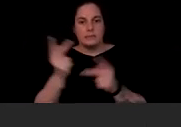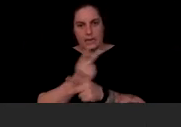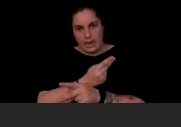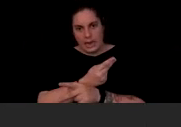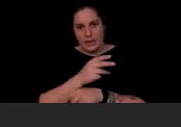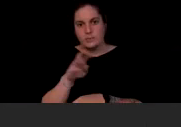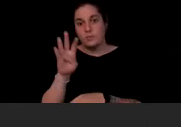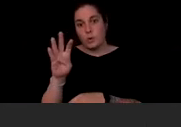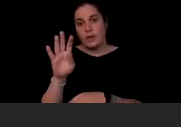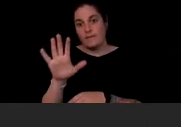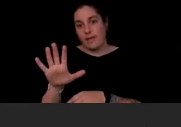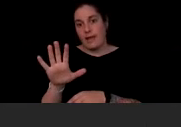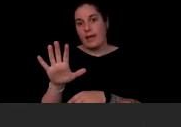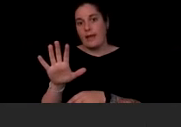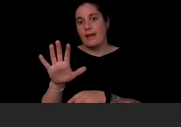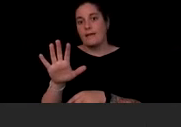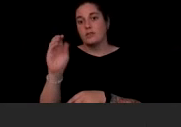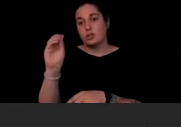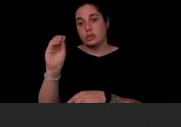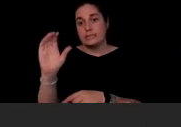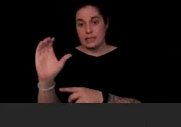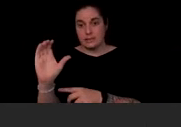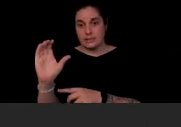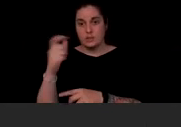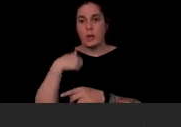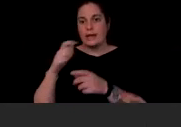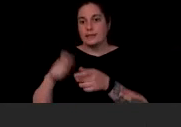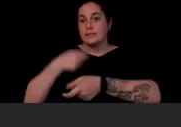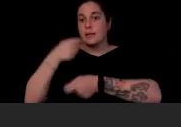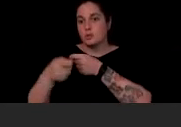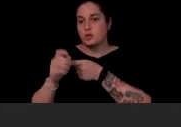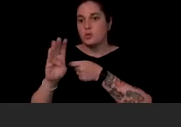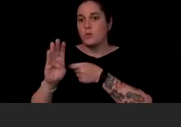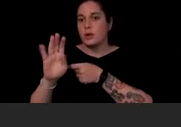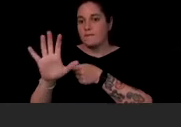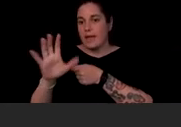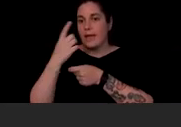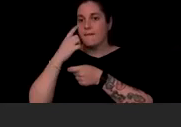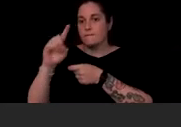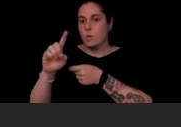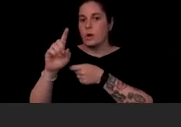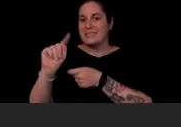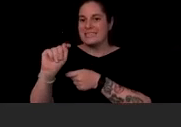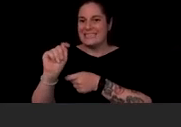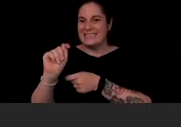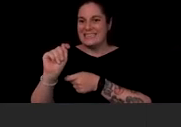degrees Celsius. So I substituted 45 degrees Celsius for the capital T.